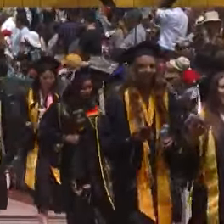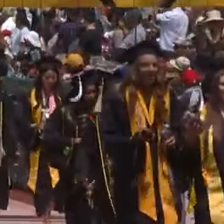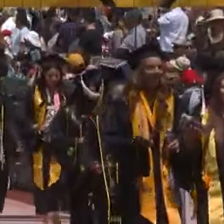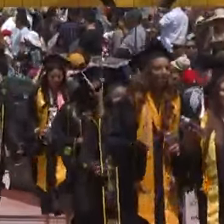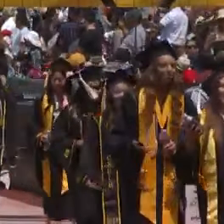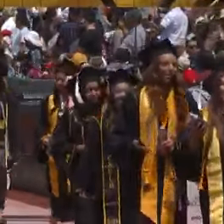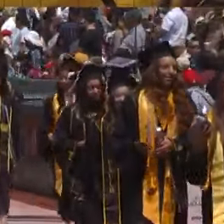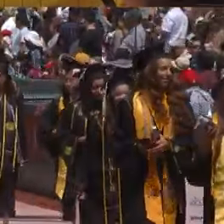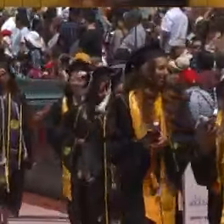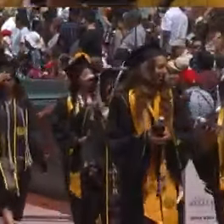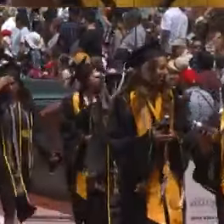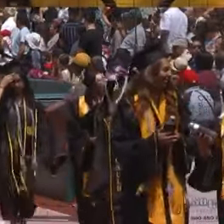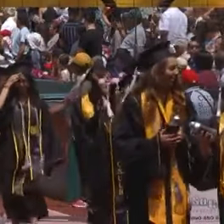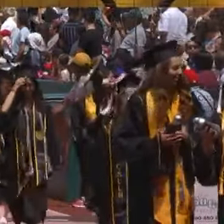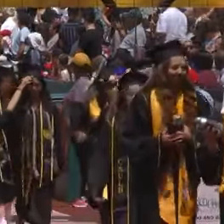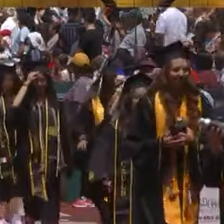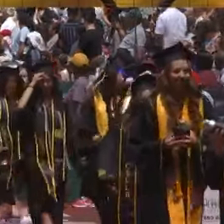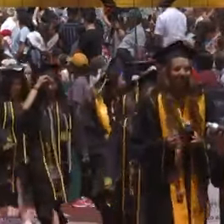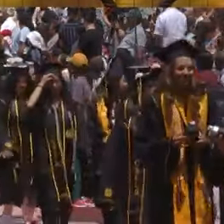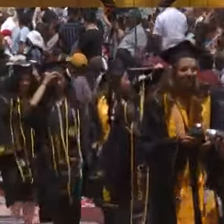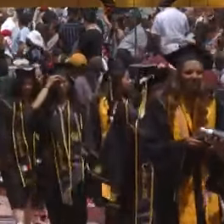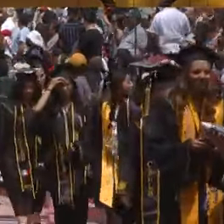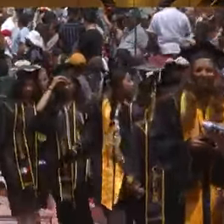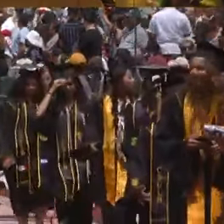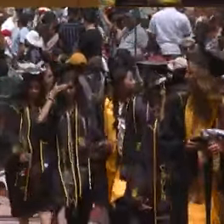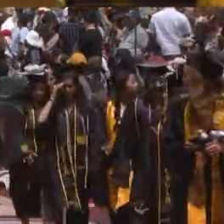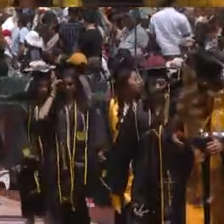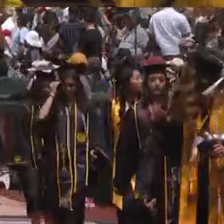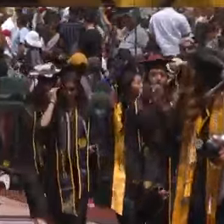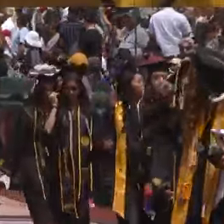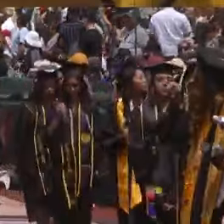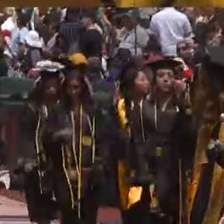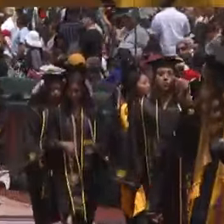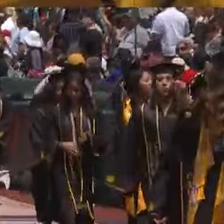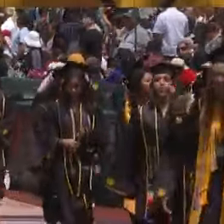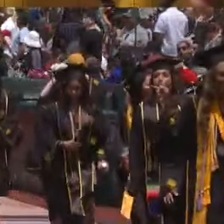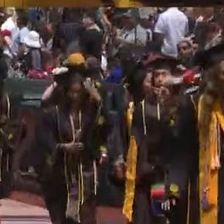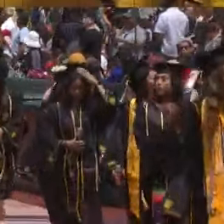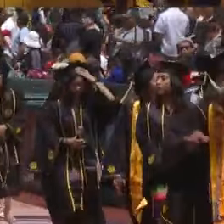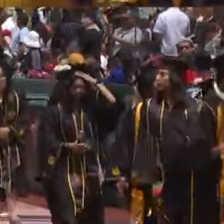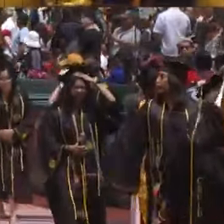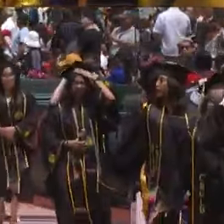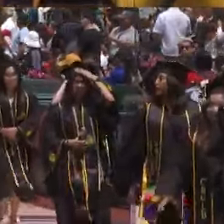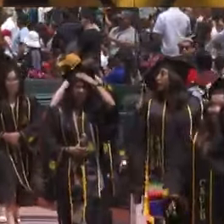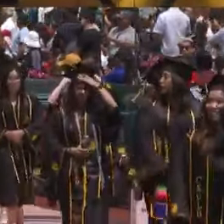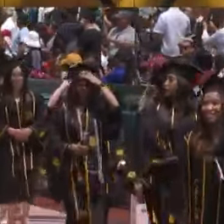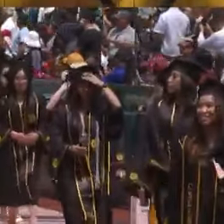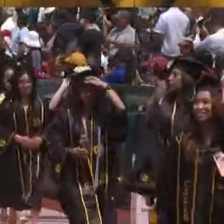Thank you.